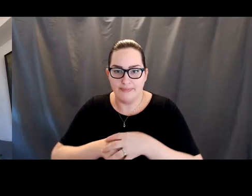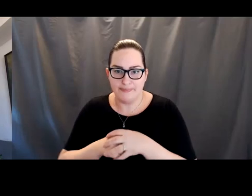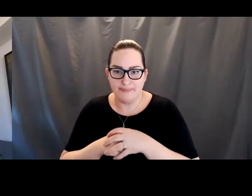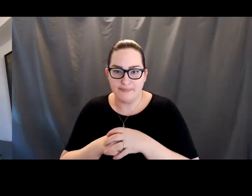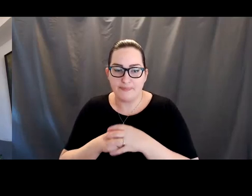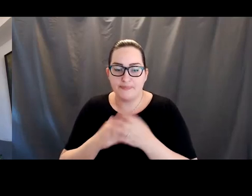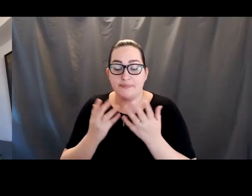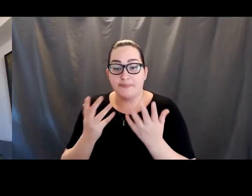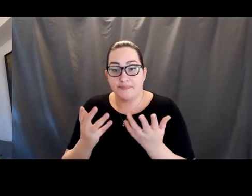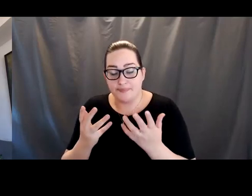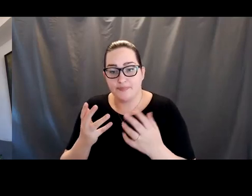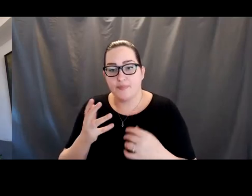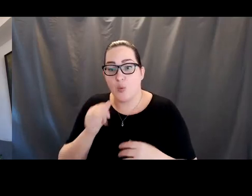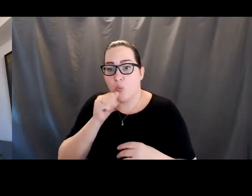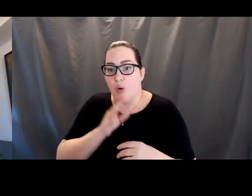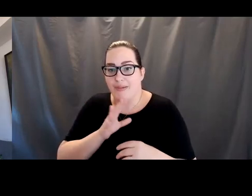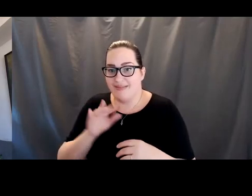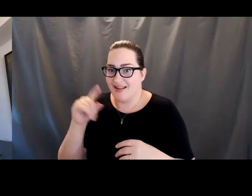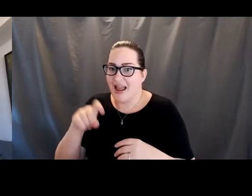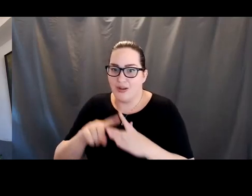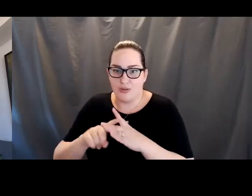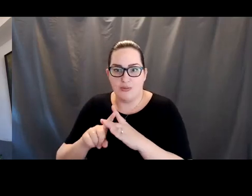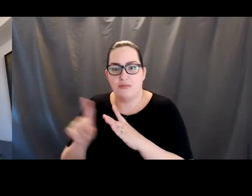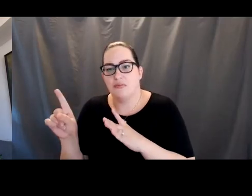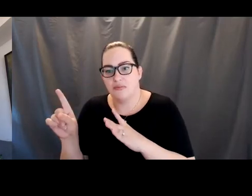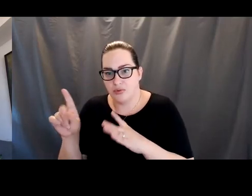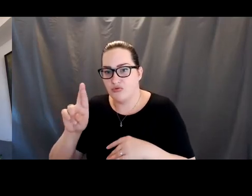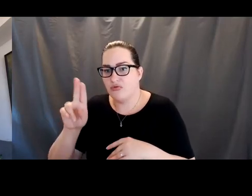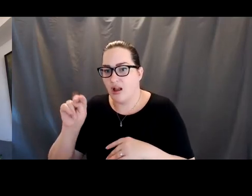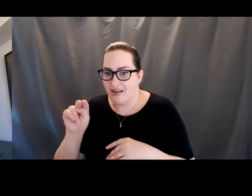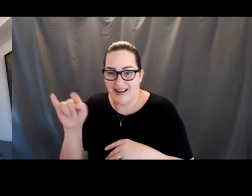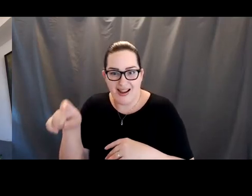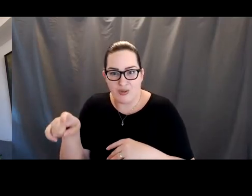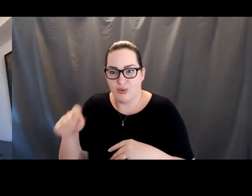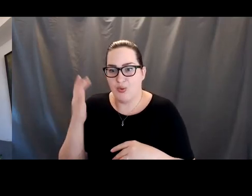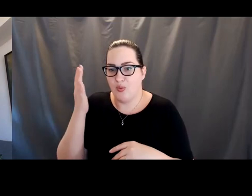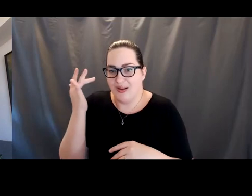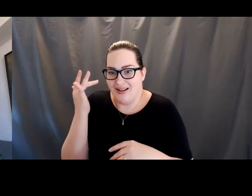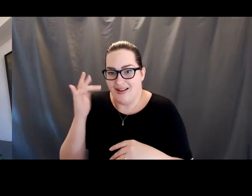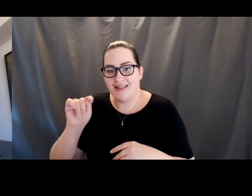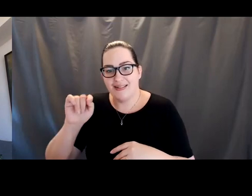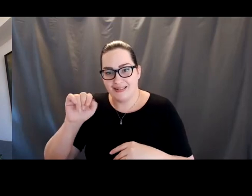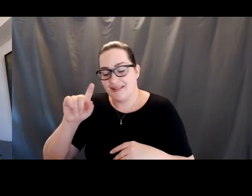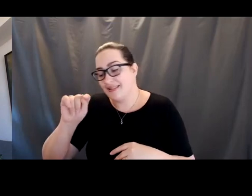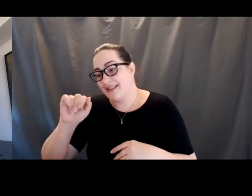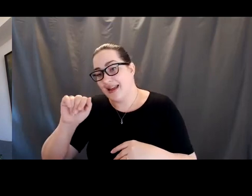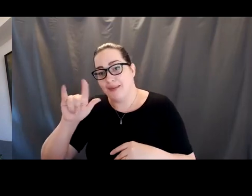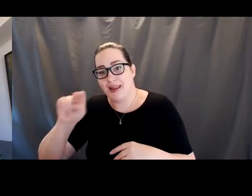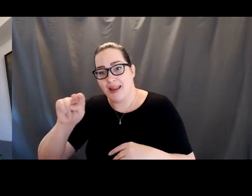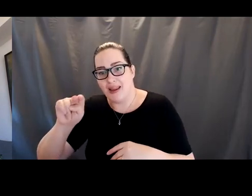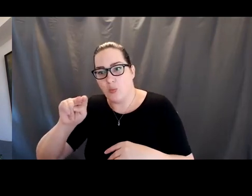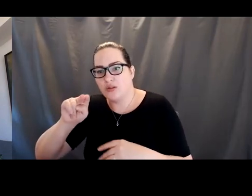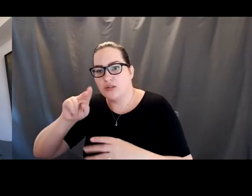she had to run because they were coming around searching house to house for journalists and